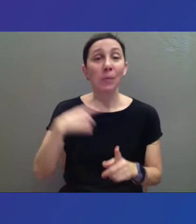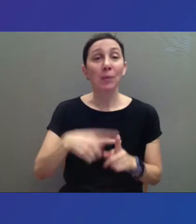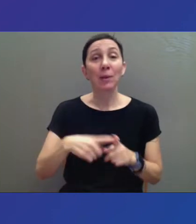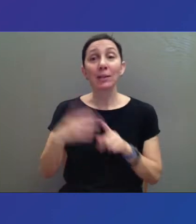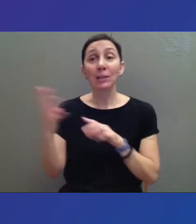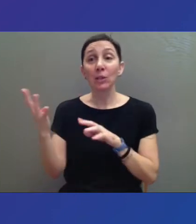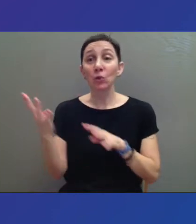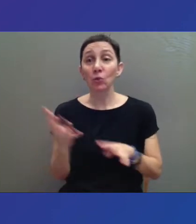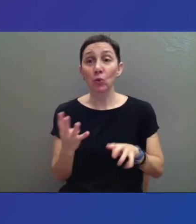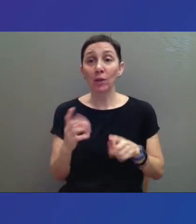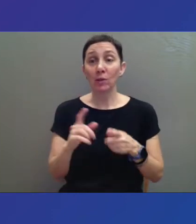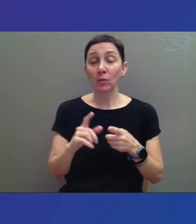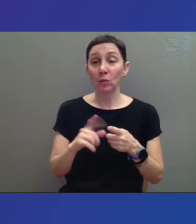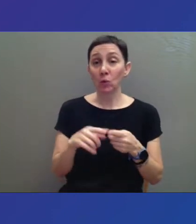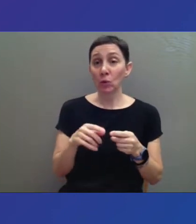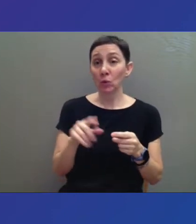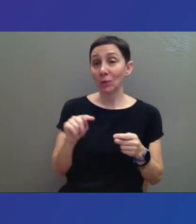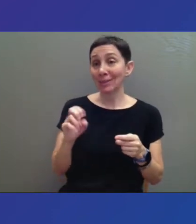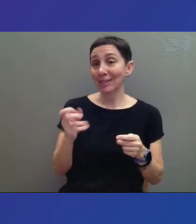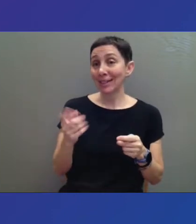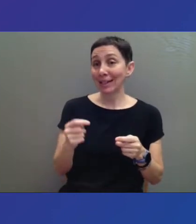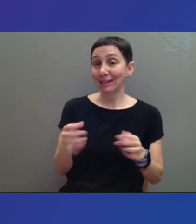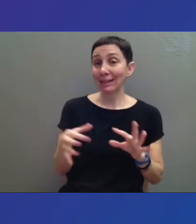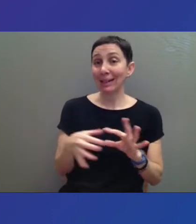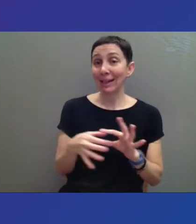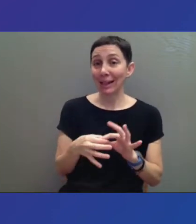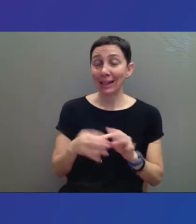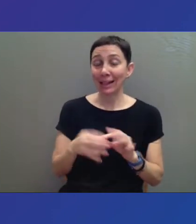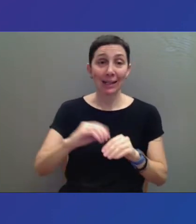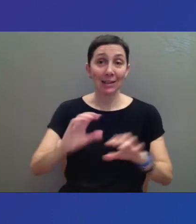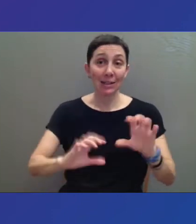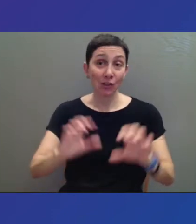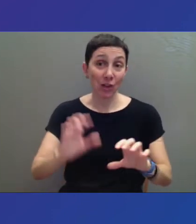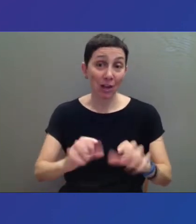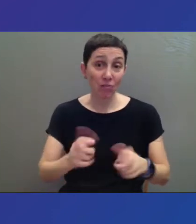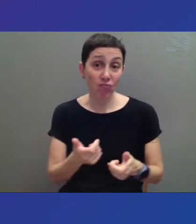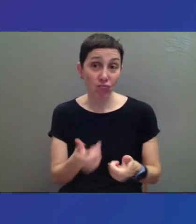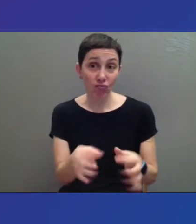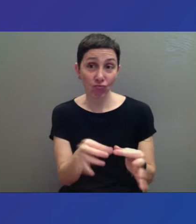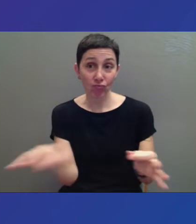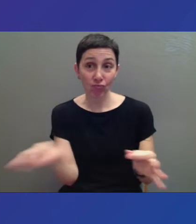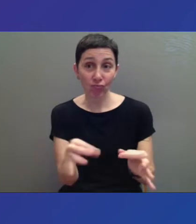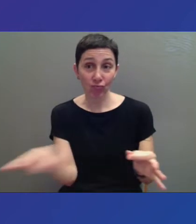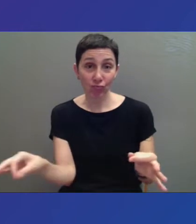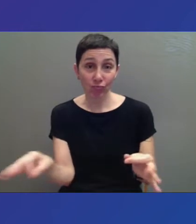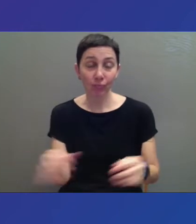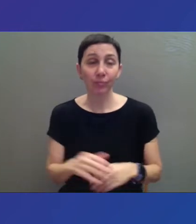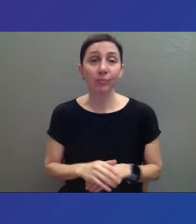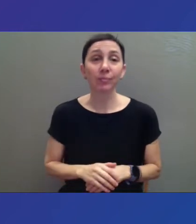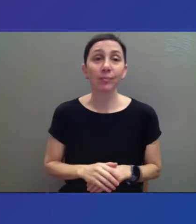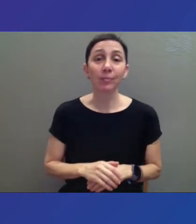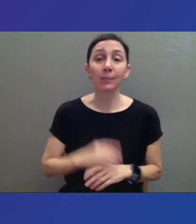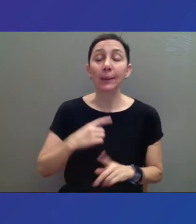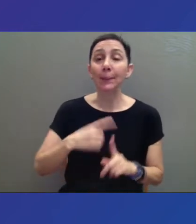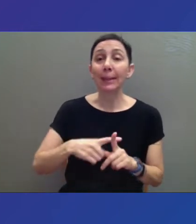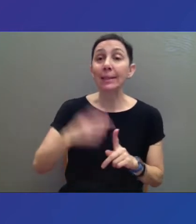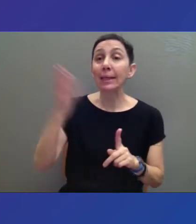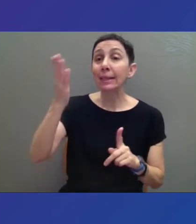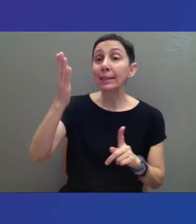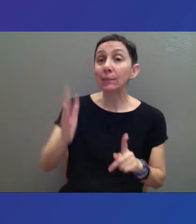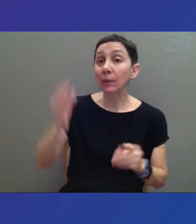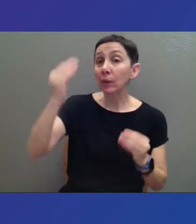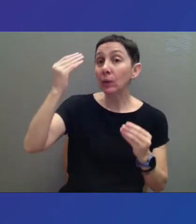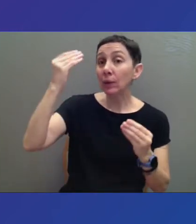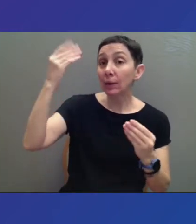link will also be available and posted in the chat for further reference. We will also post speaker information in the